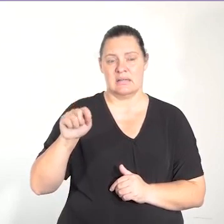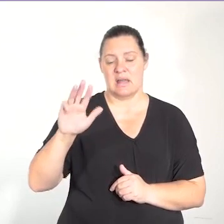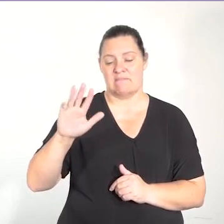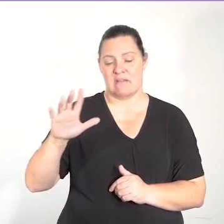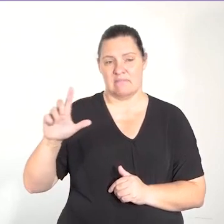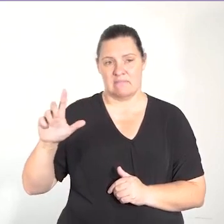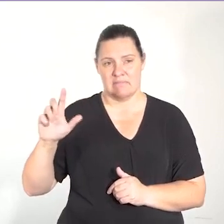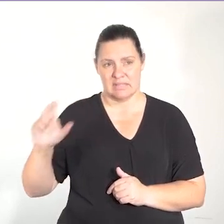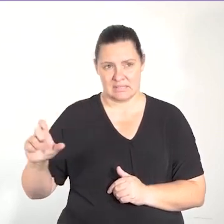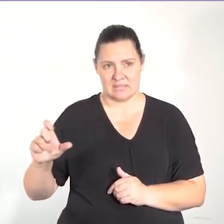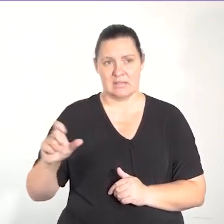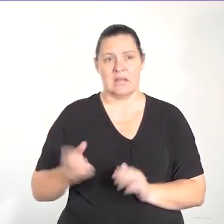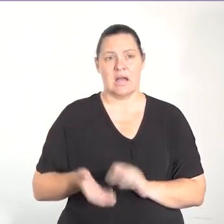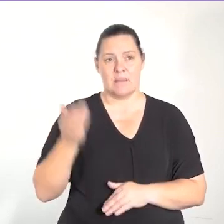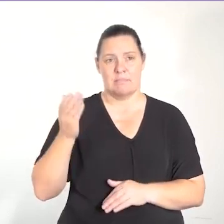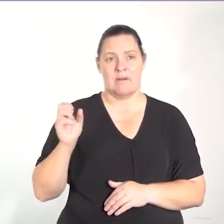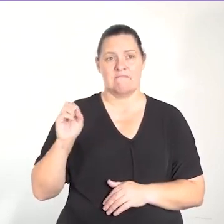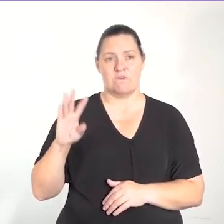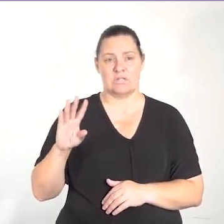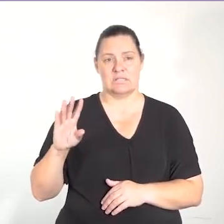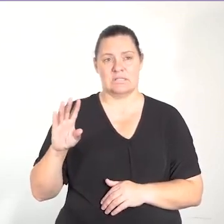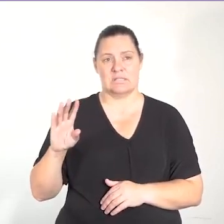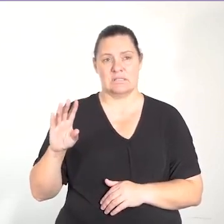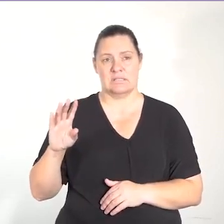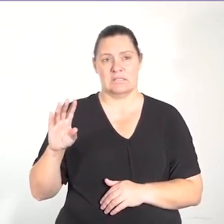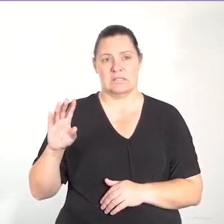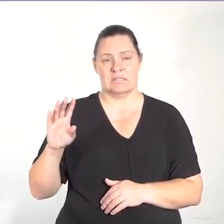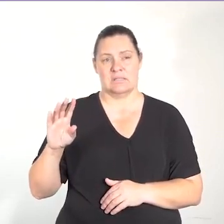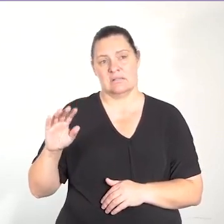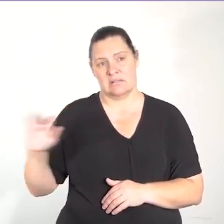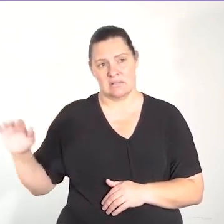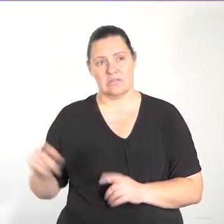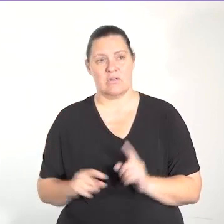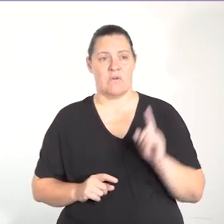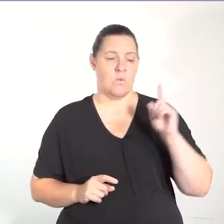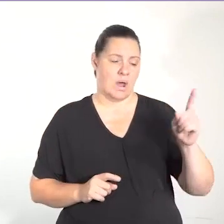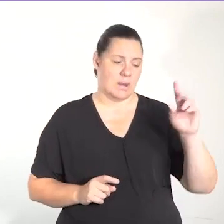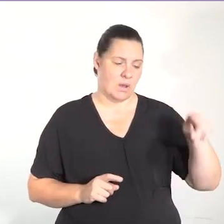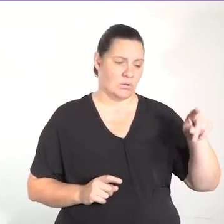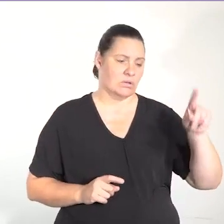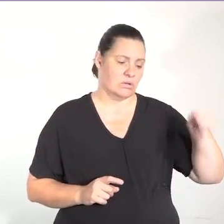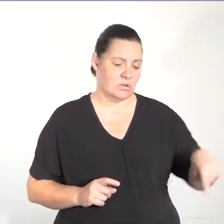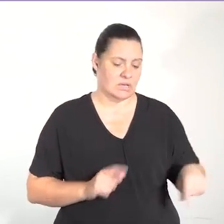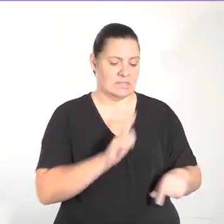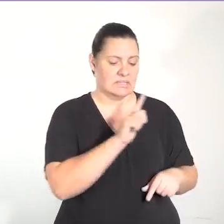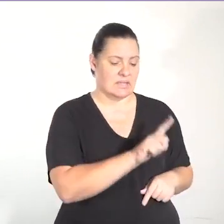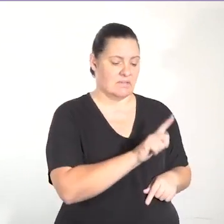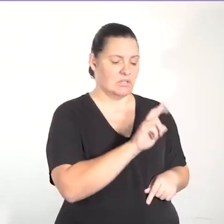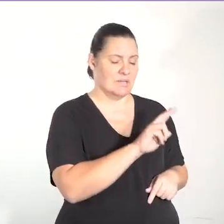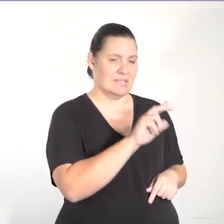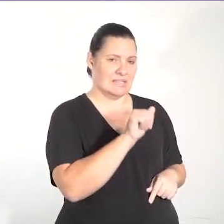14,500 rands. That means that the rands went up. So what happens to the pounds? From £1 to